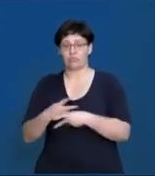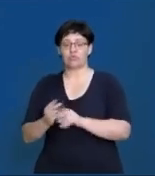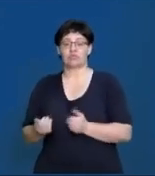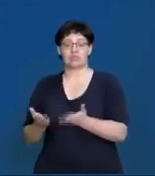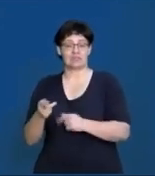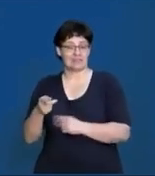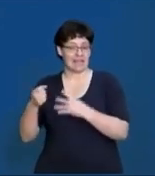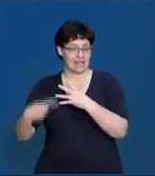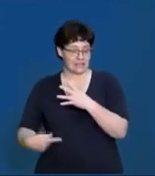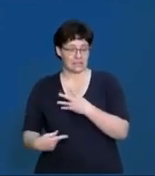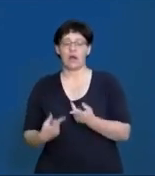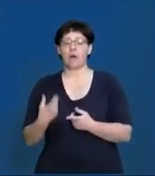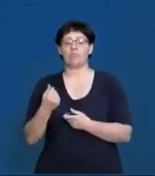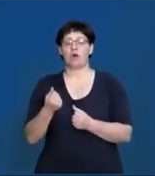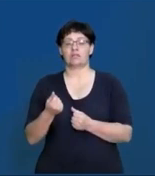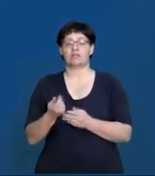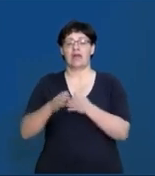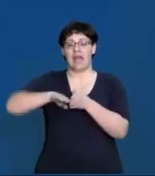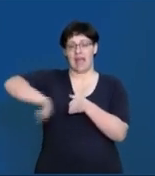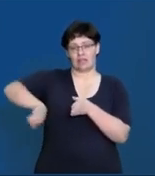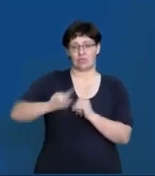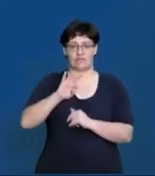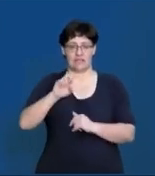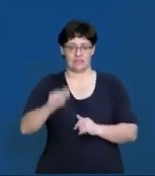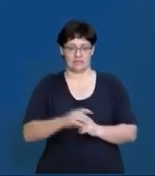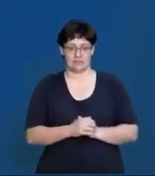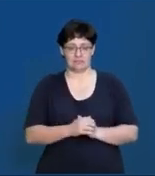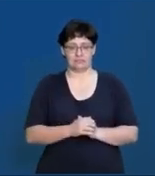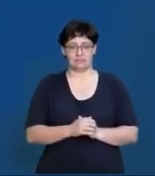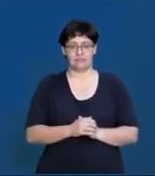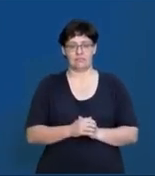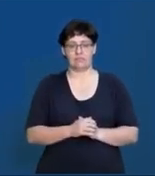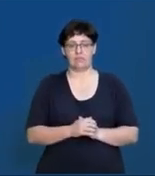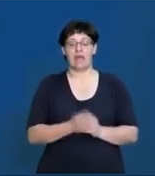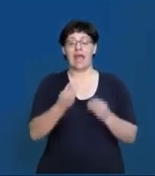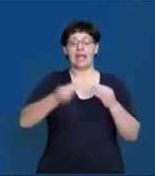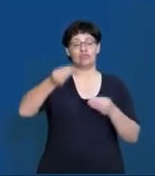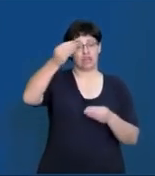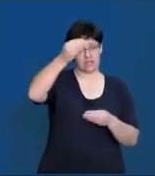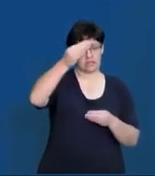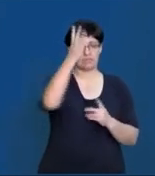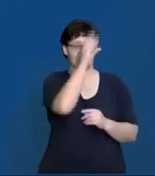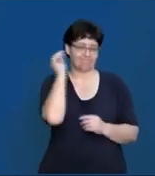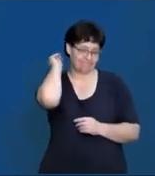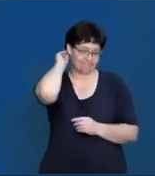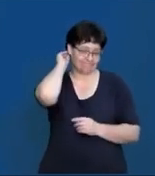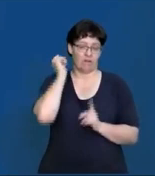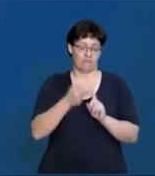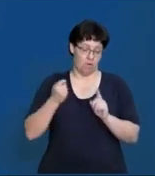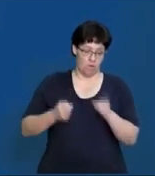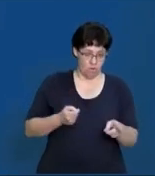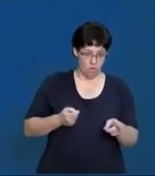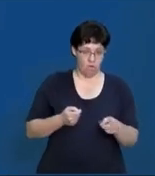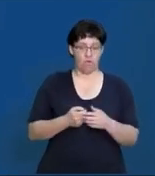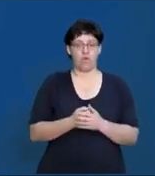prices include VAT, and then for producer price index, prices exclude VAT. Right?